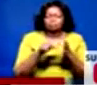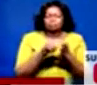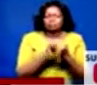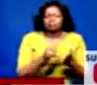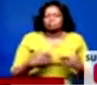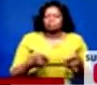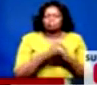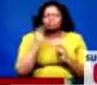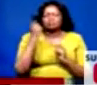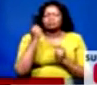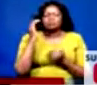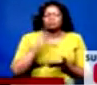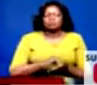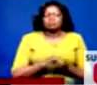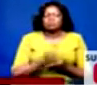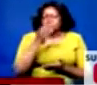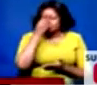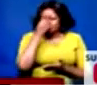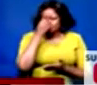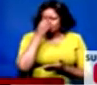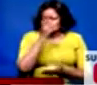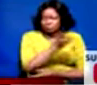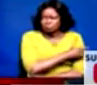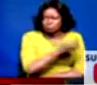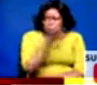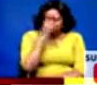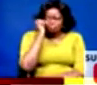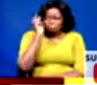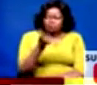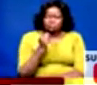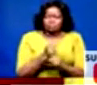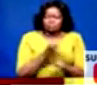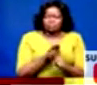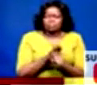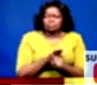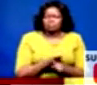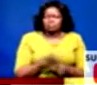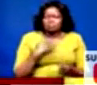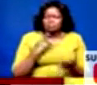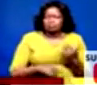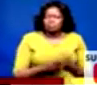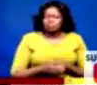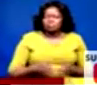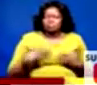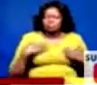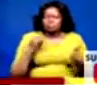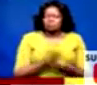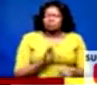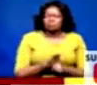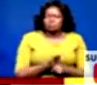Kenya. We expect Ruto, Dr. William Ruto, is going to do a lot. Na tunataka kusema tumefurahi sana,